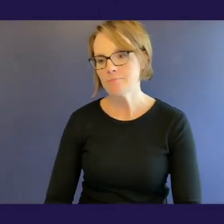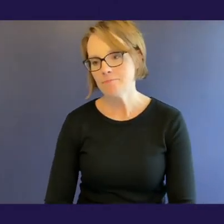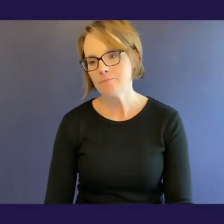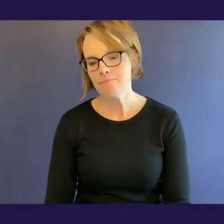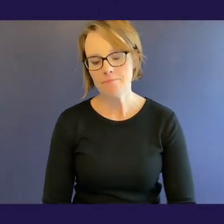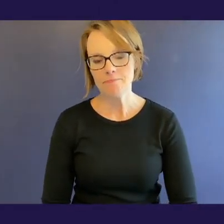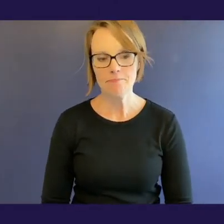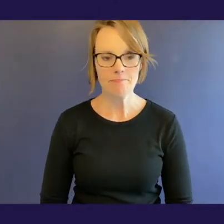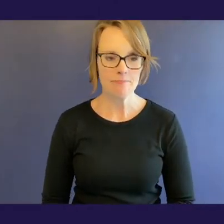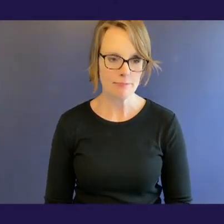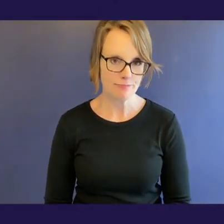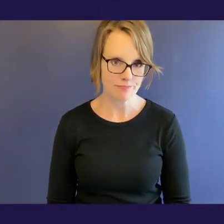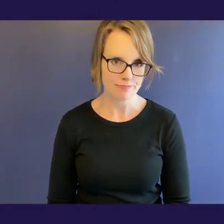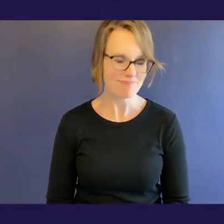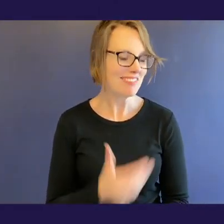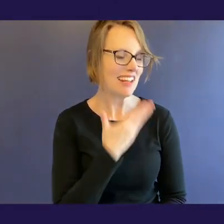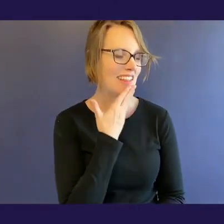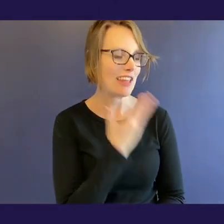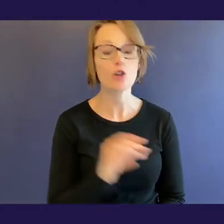Thank you, Jessica.